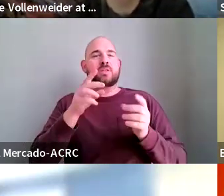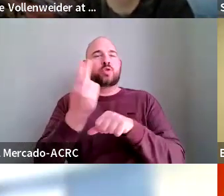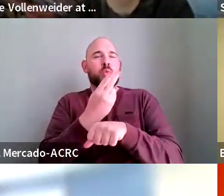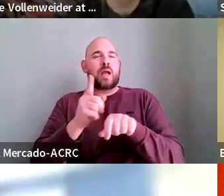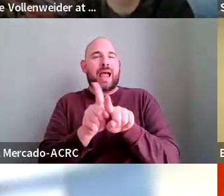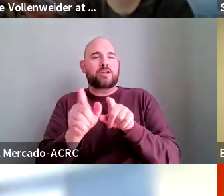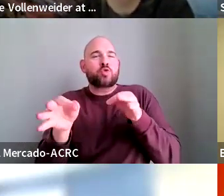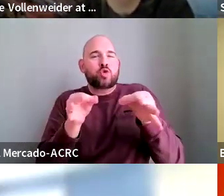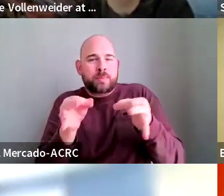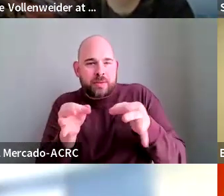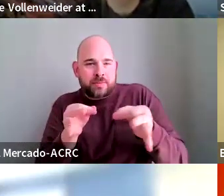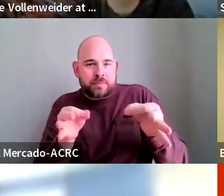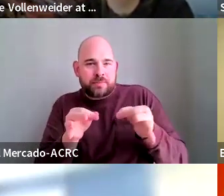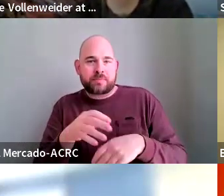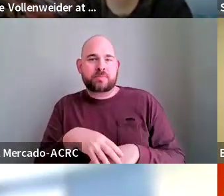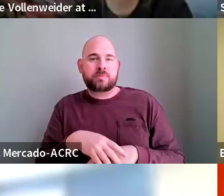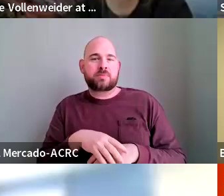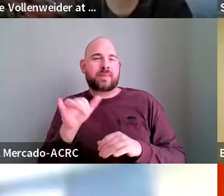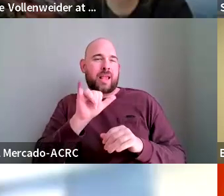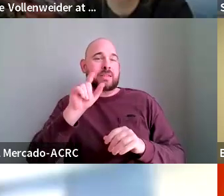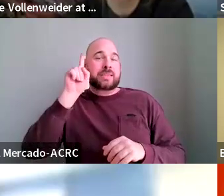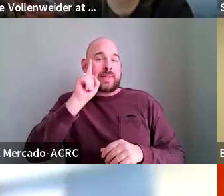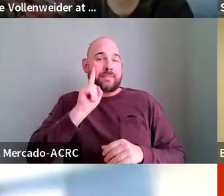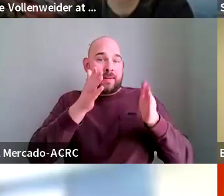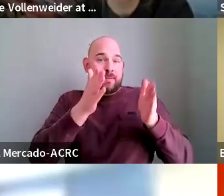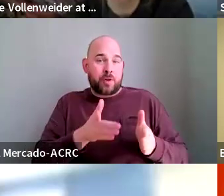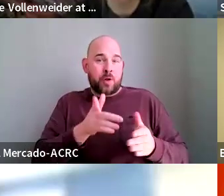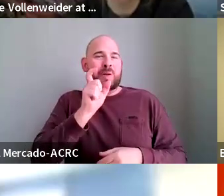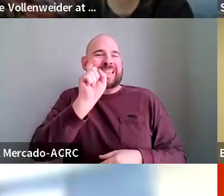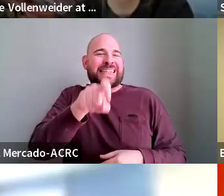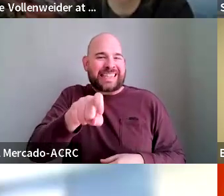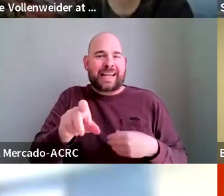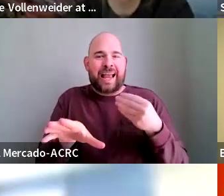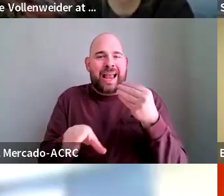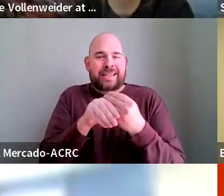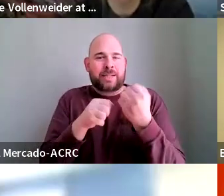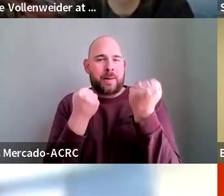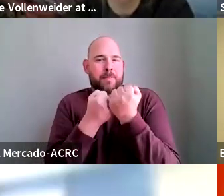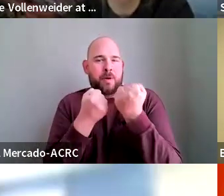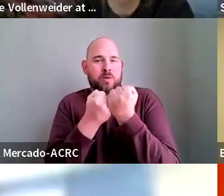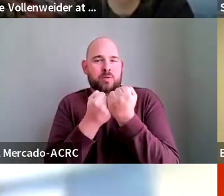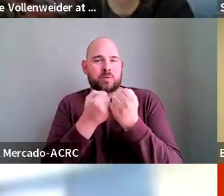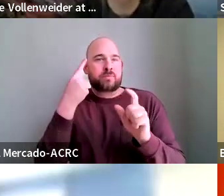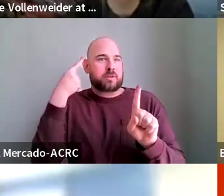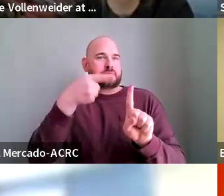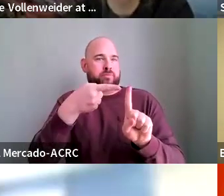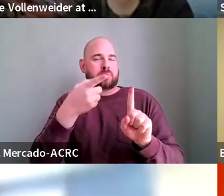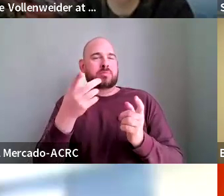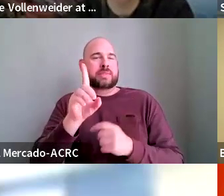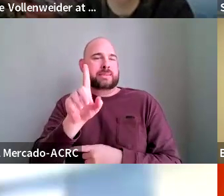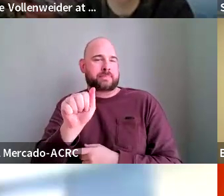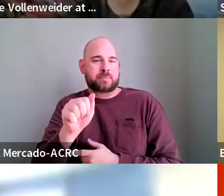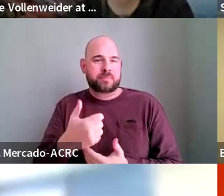identity. You don't identify as Deaf Plus. It's just used to describe deaf individuals who might need some